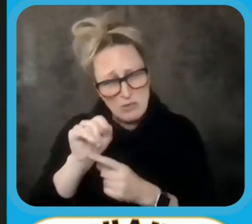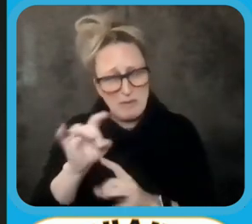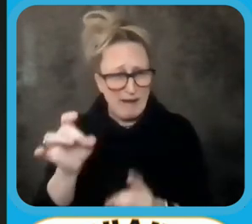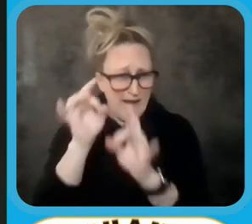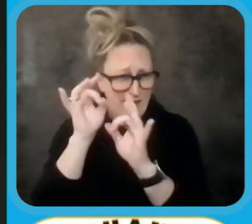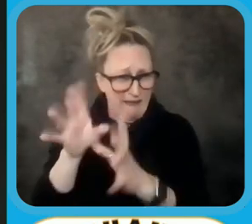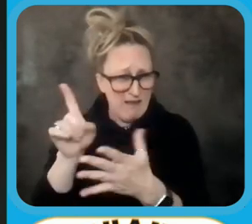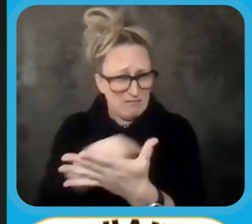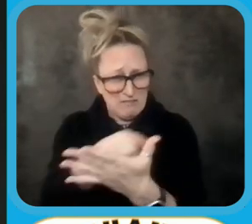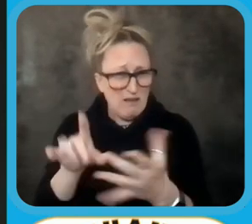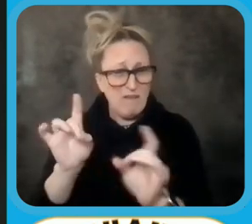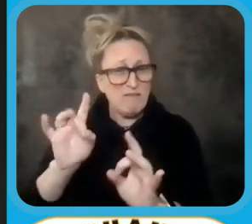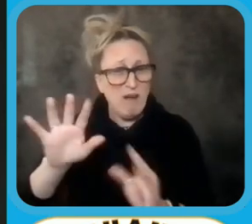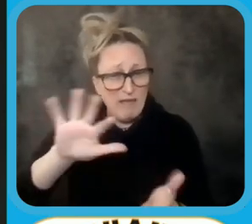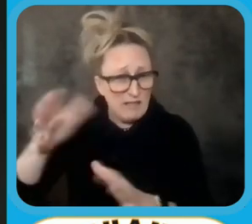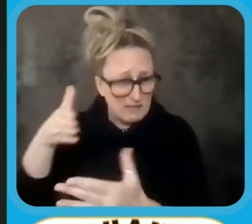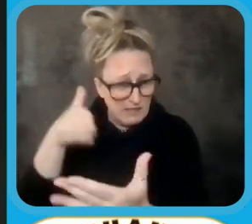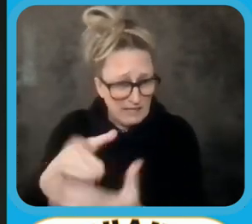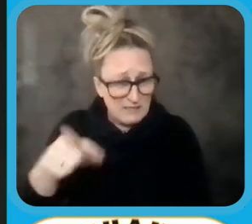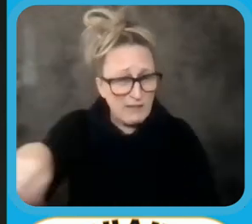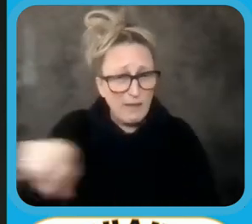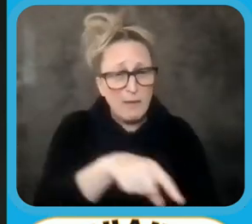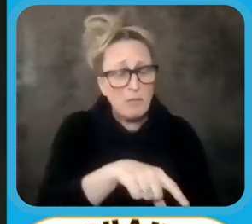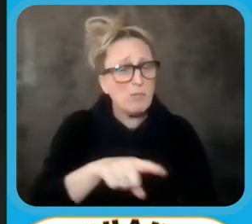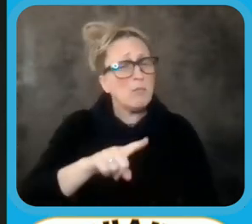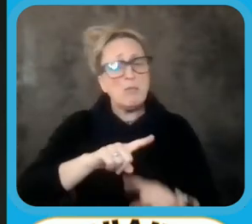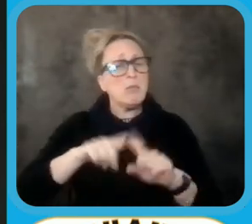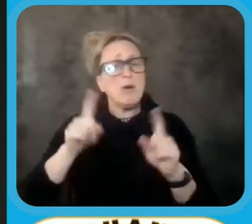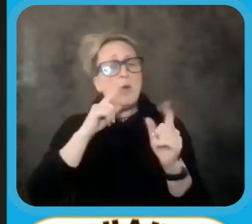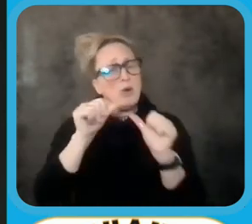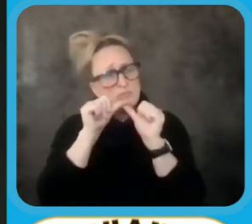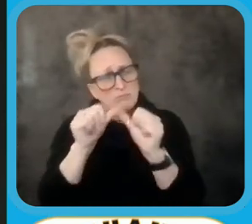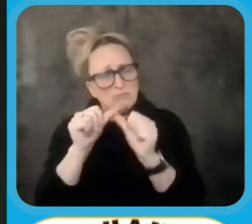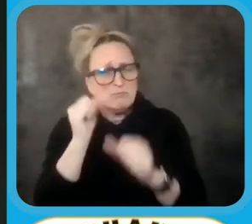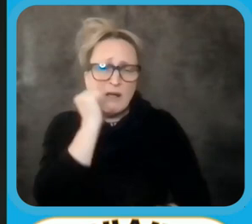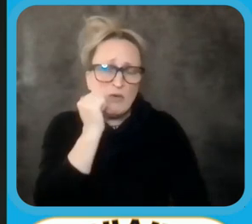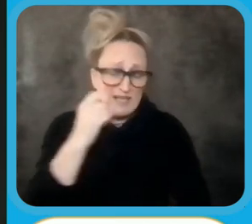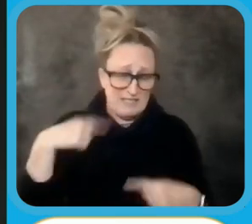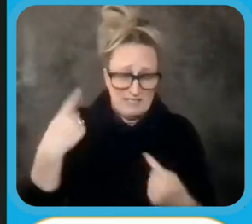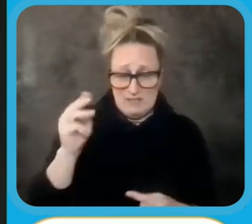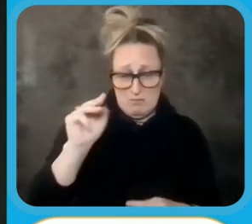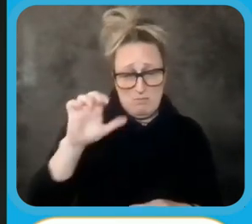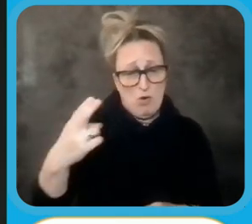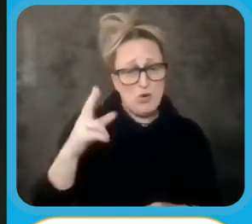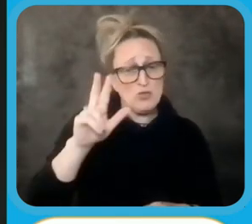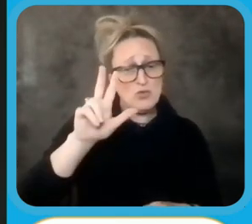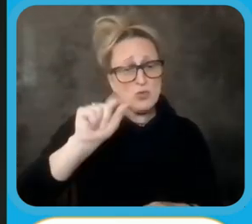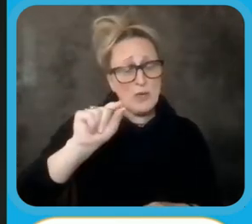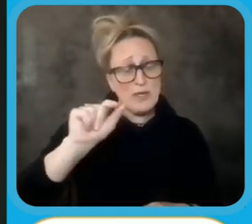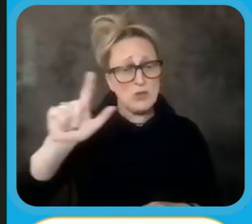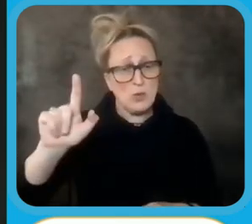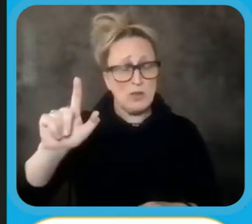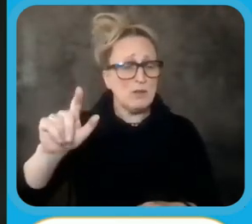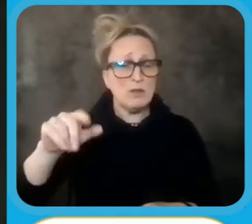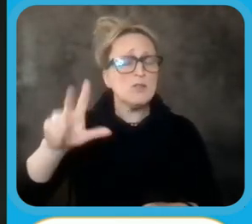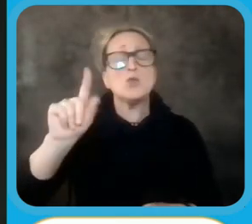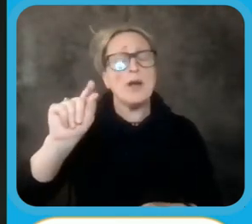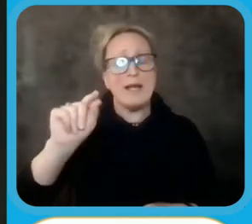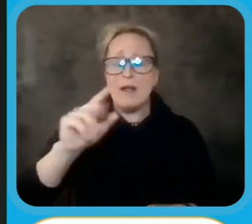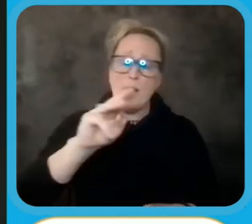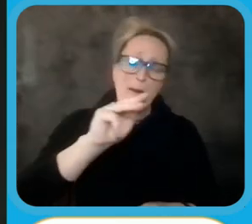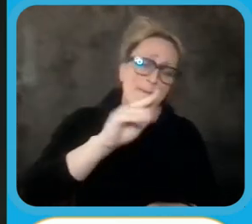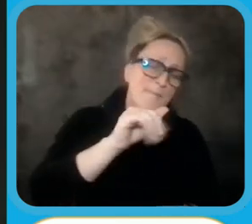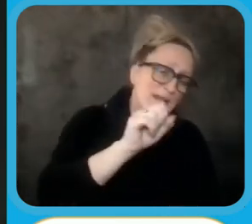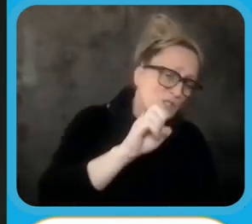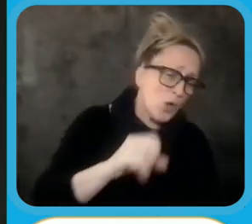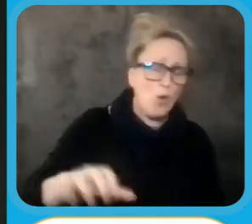hate-filled violence. But what has kept us going every day since March 2020 are not Jeff Bezos and Amazon